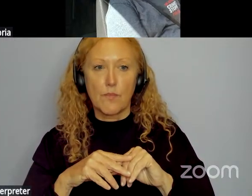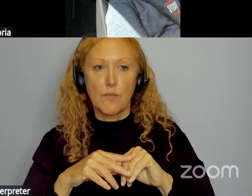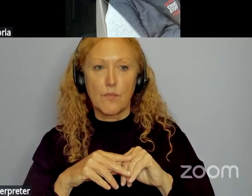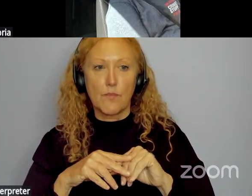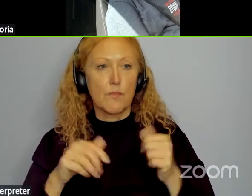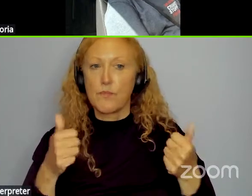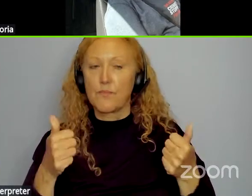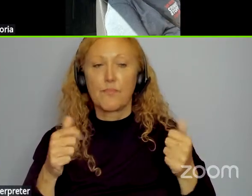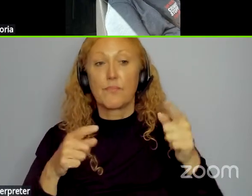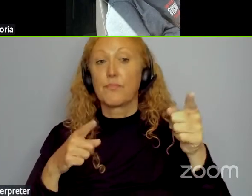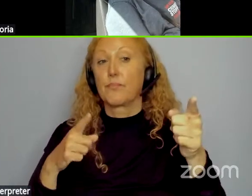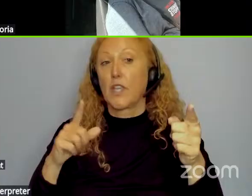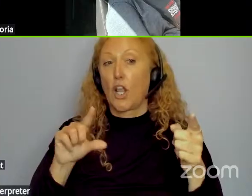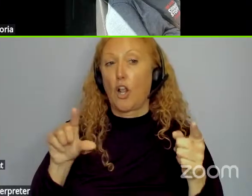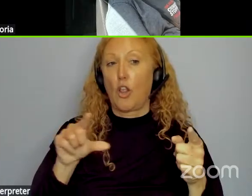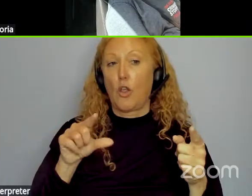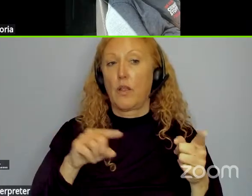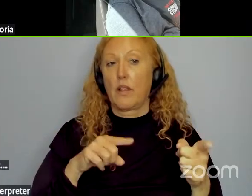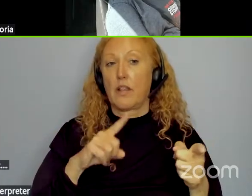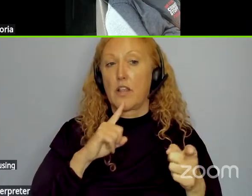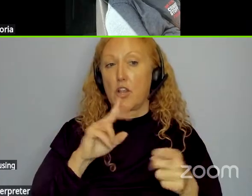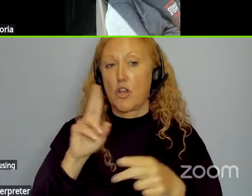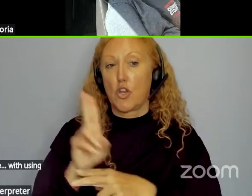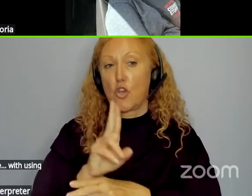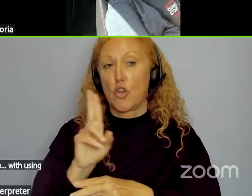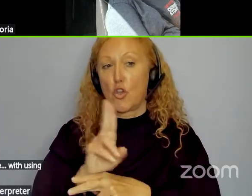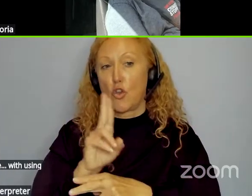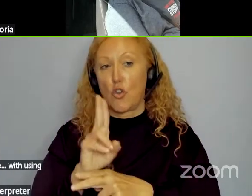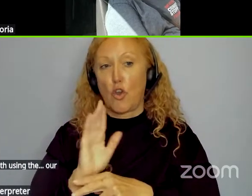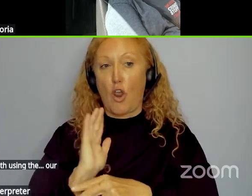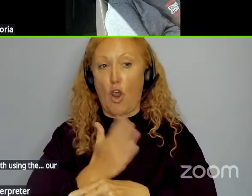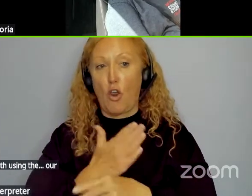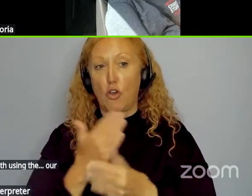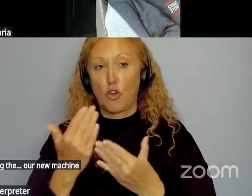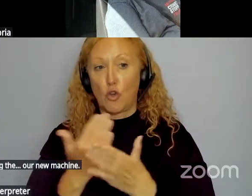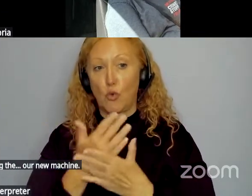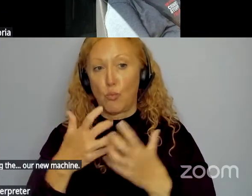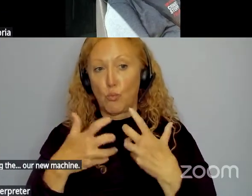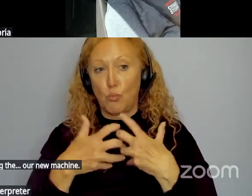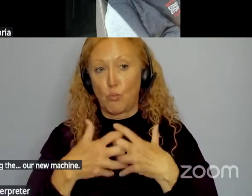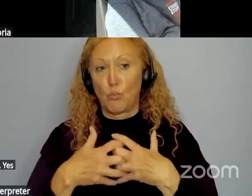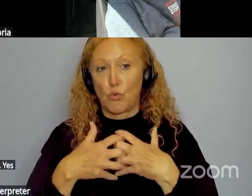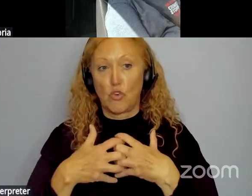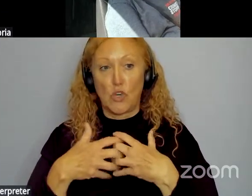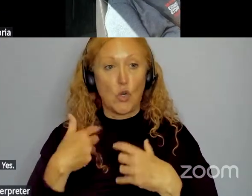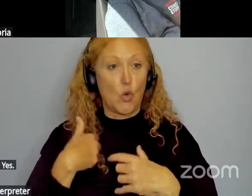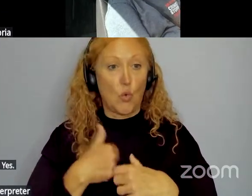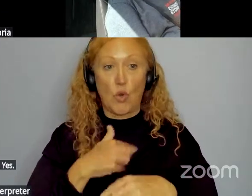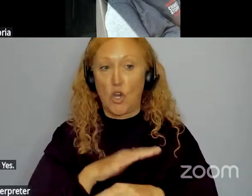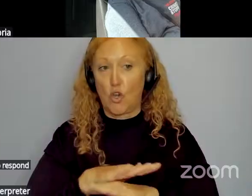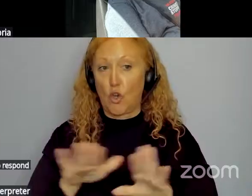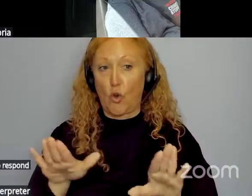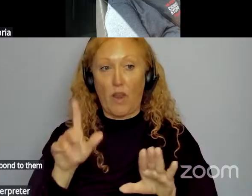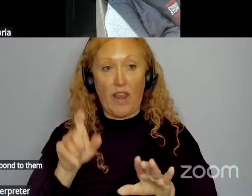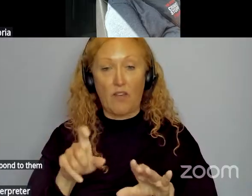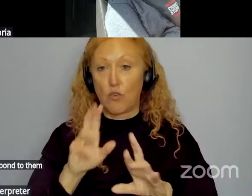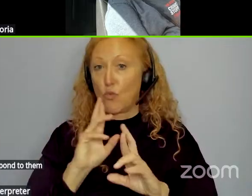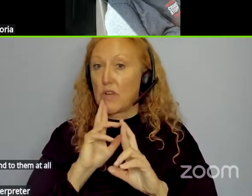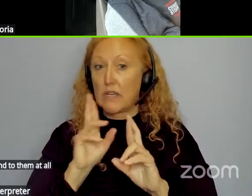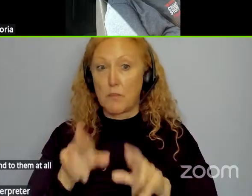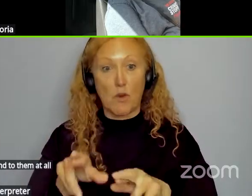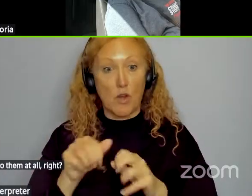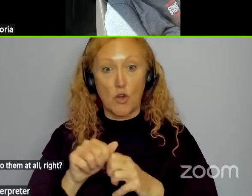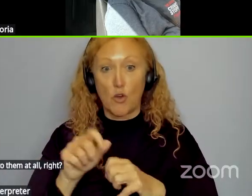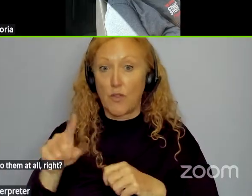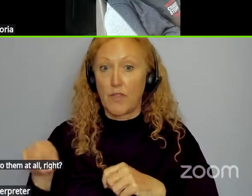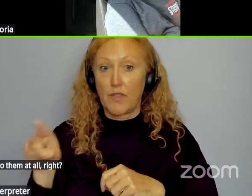Okay, So if with using the our new machine, yes. we won't have to respond to them at all, right?